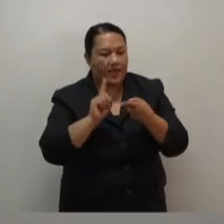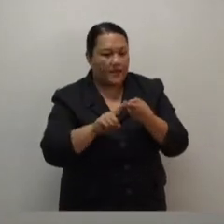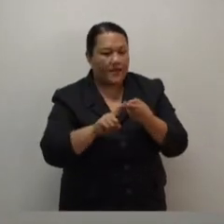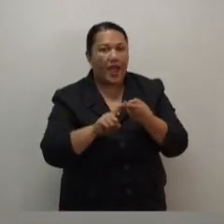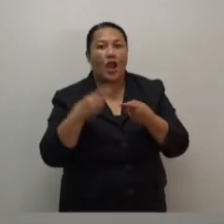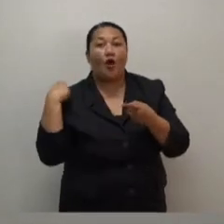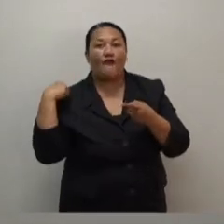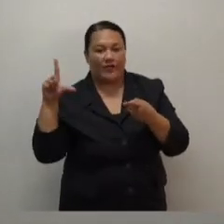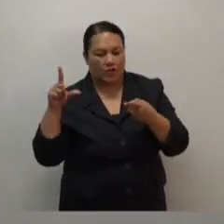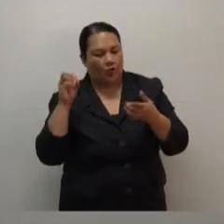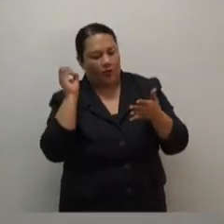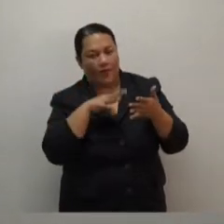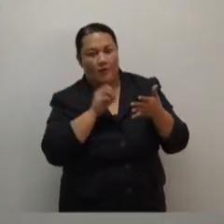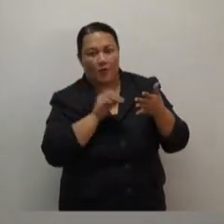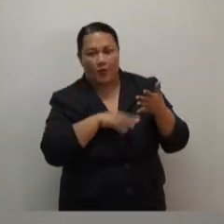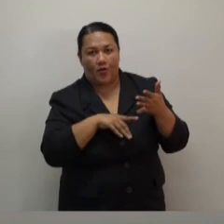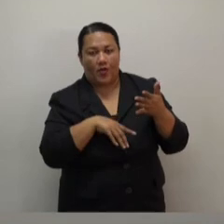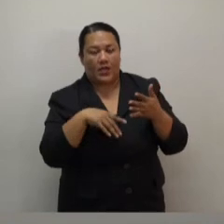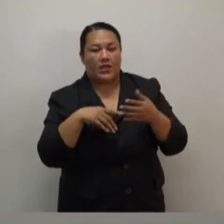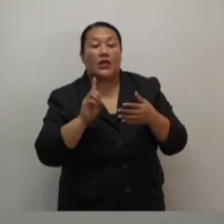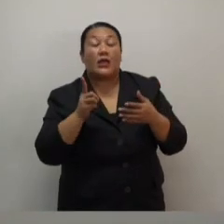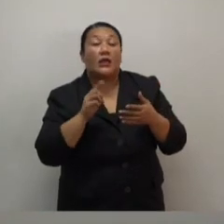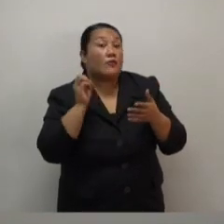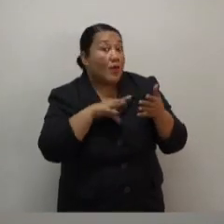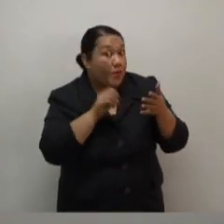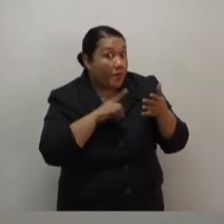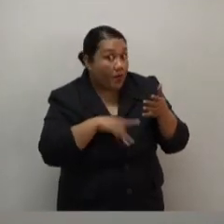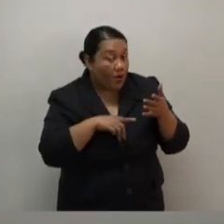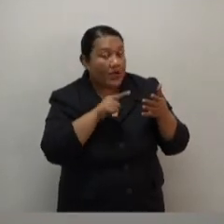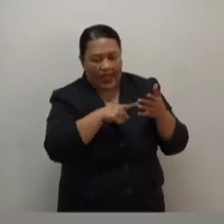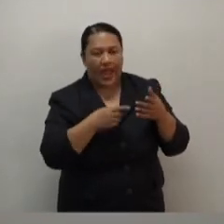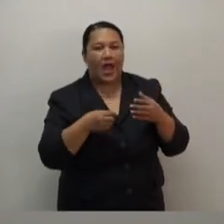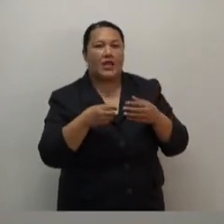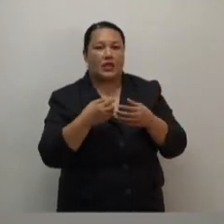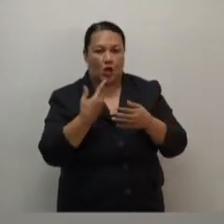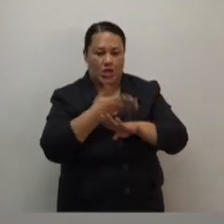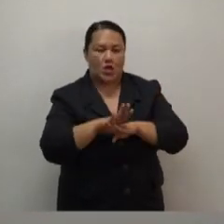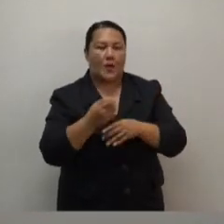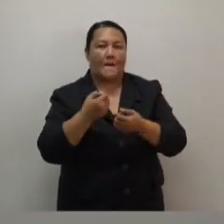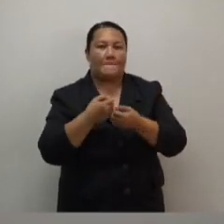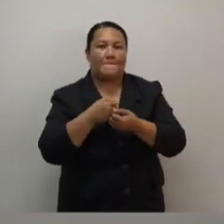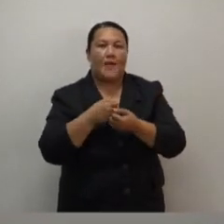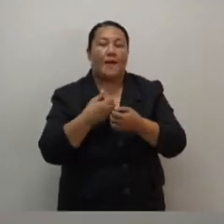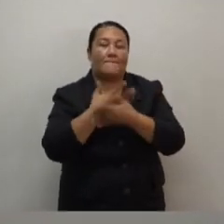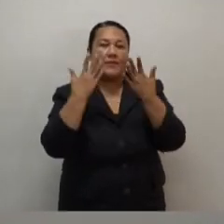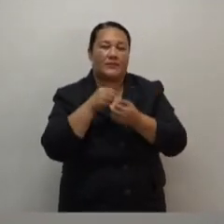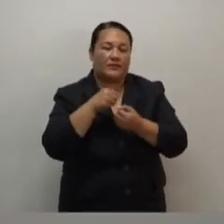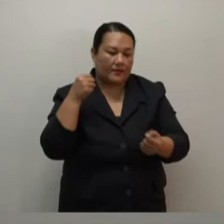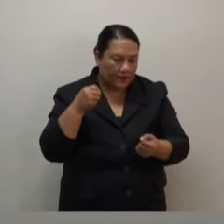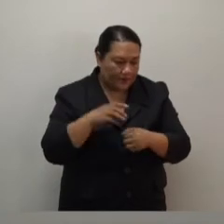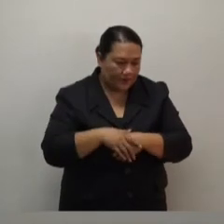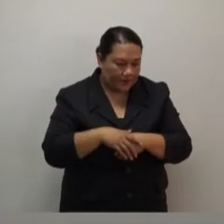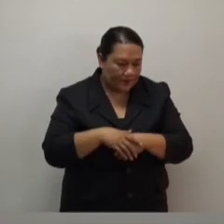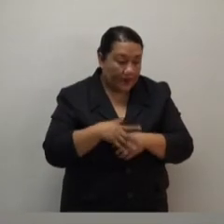records are concerned. The commissioners for oaths, or who are the commissioners for oaths, they're all available at the legal aid offices, the